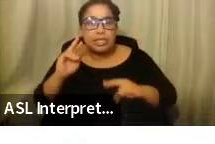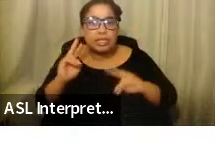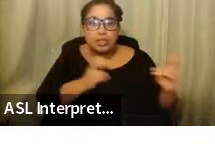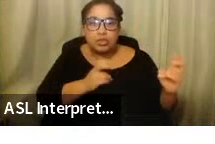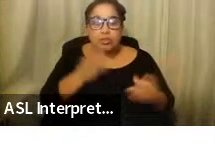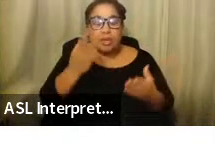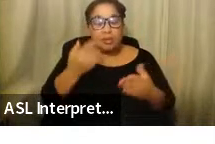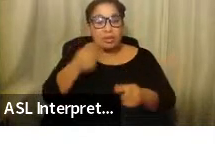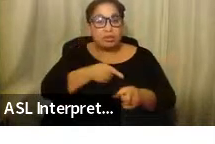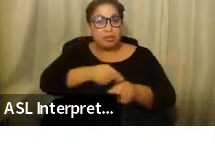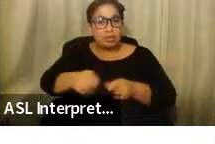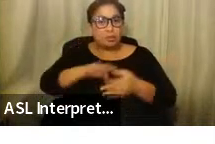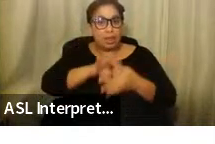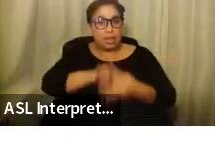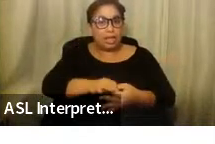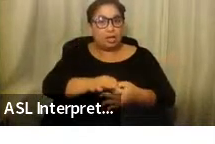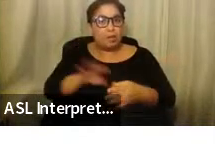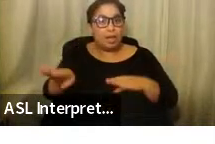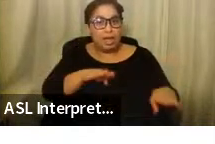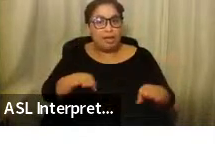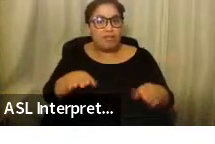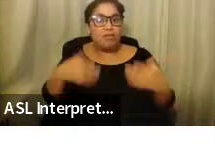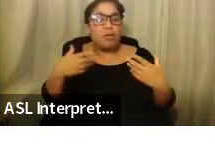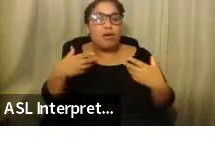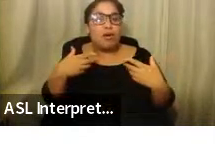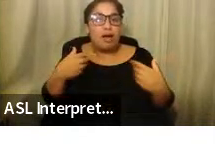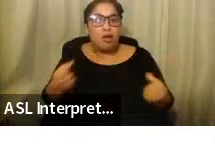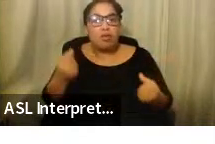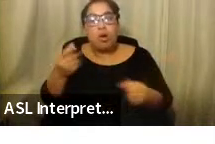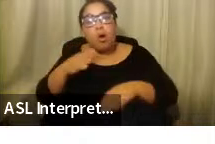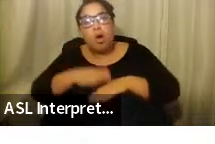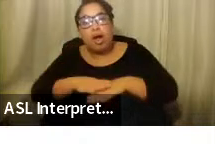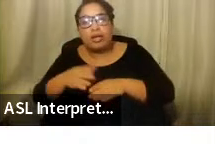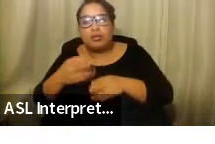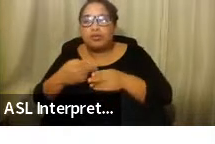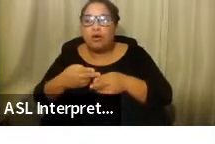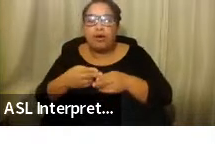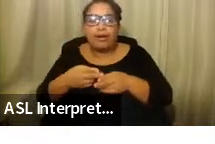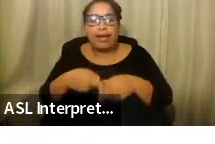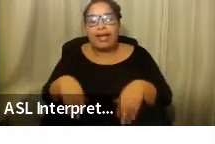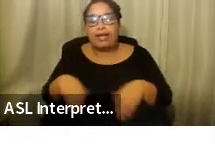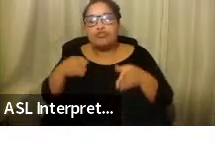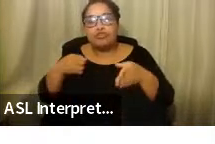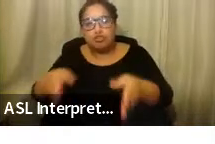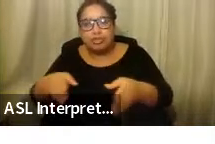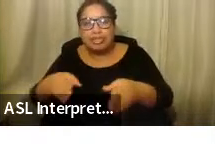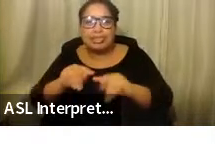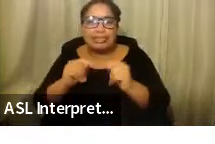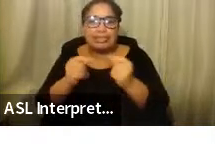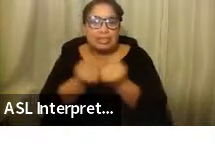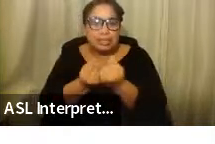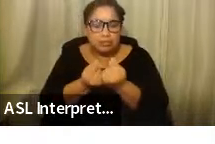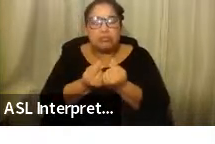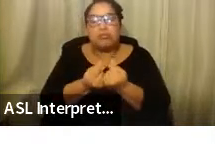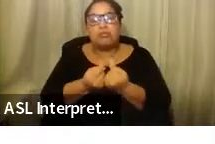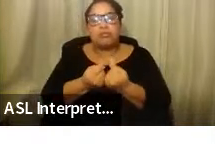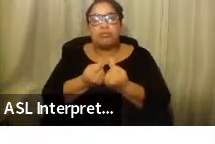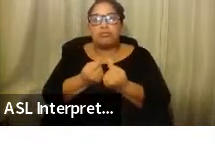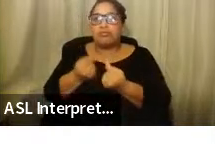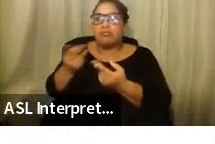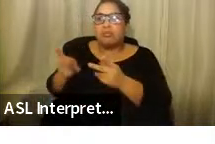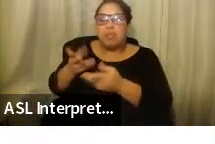behavioral health, who was on a street team, who could reach that patient directly and meet them where they are, that would